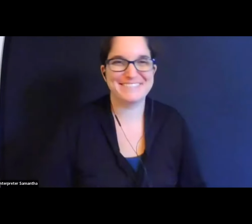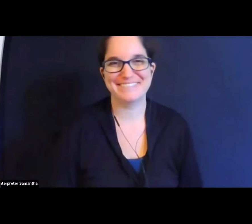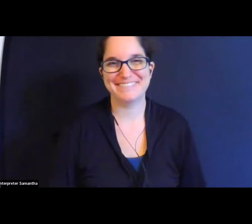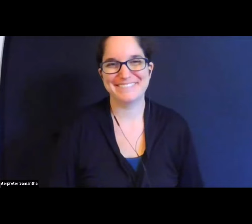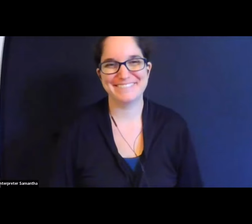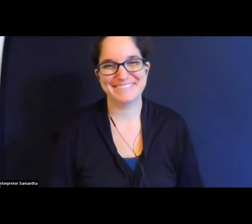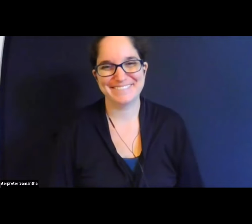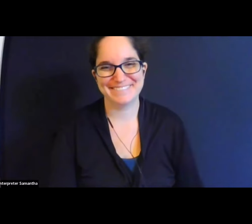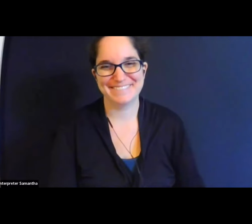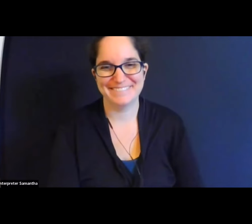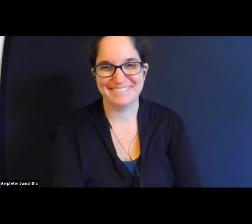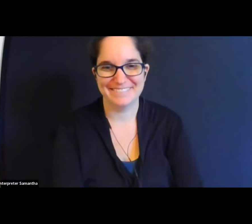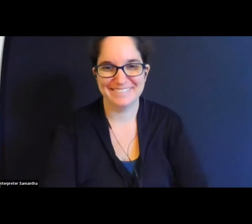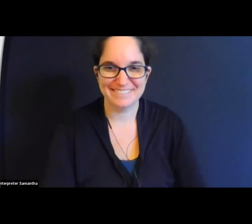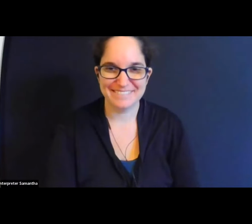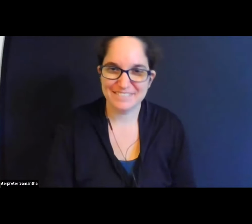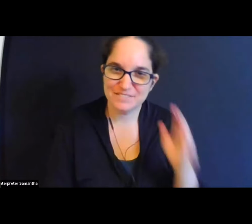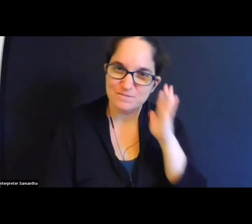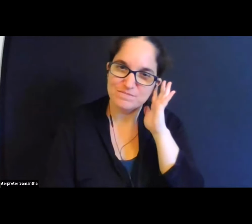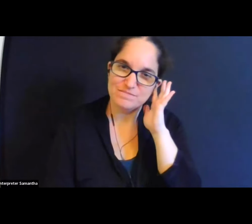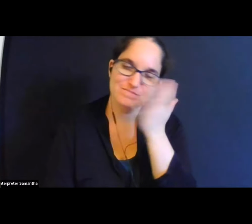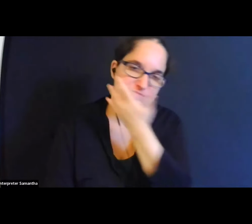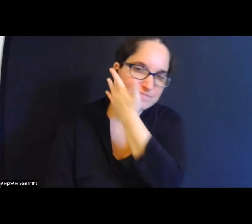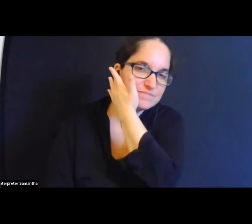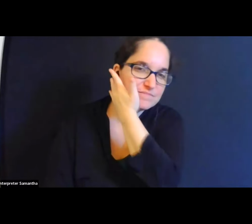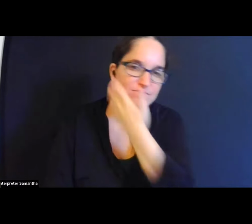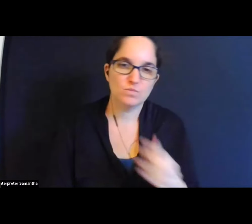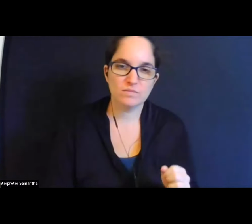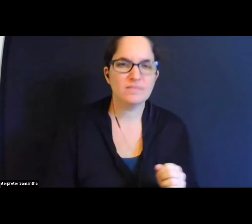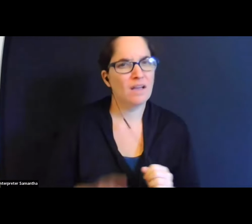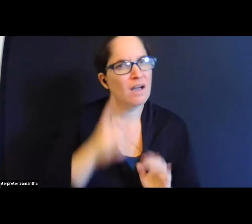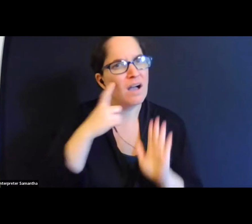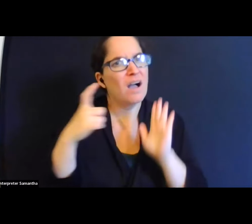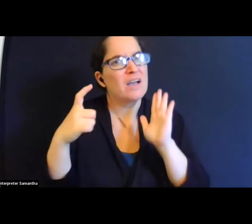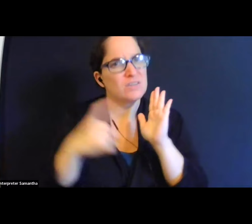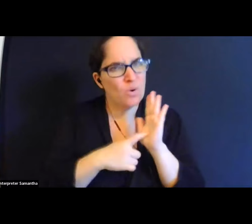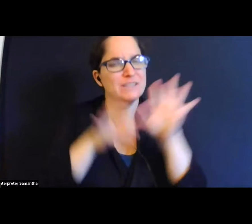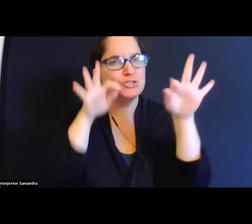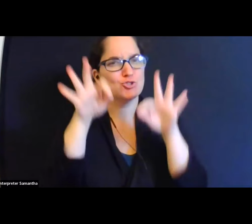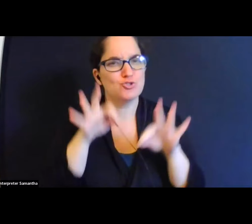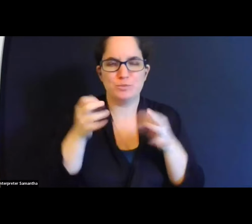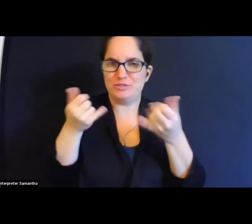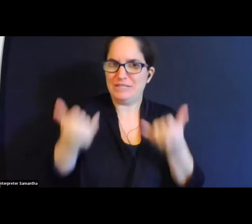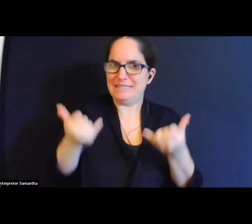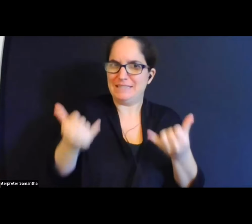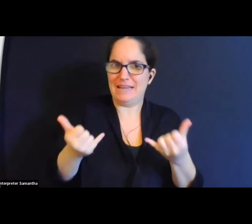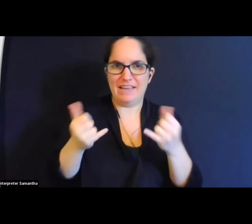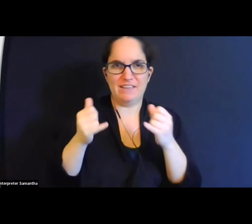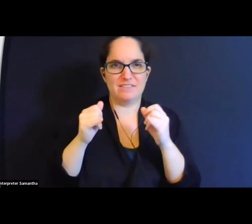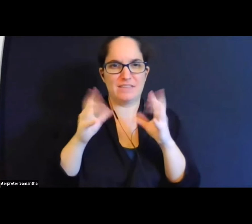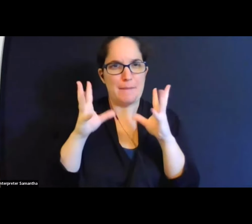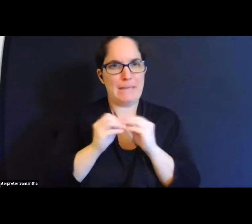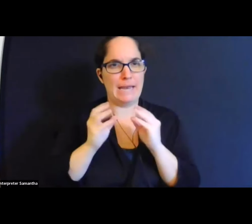have, when I saw this and saw the description for what I got to talk about today, I really